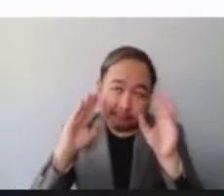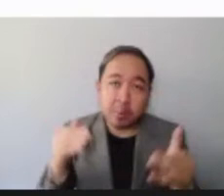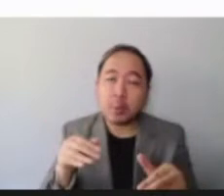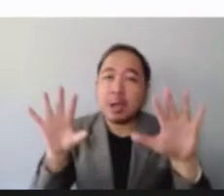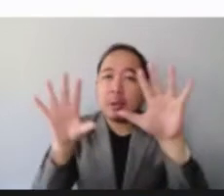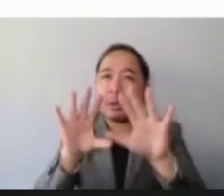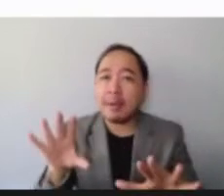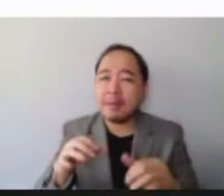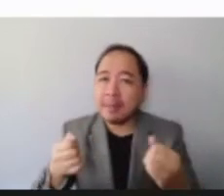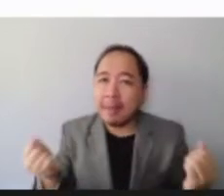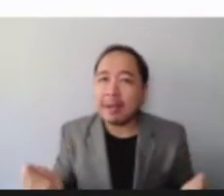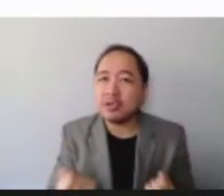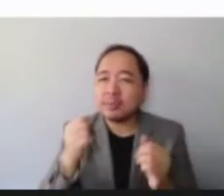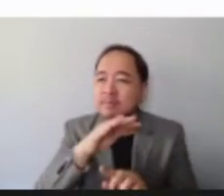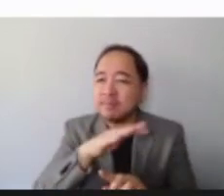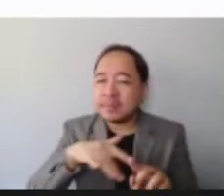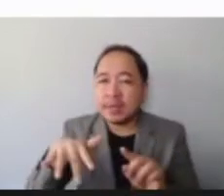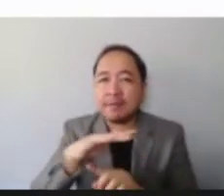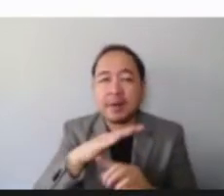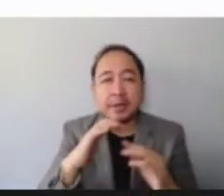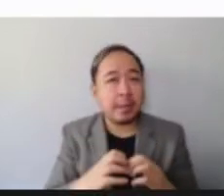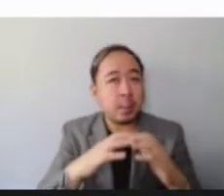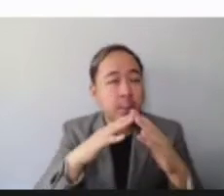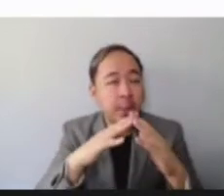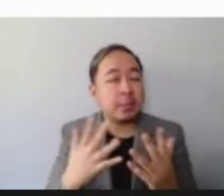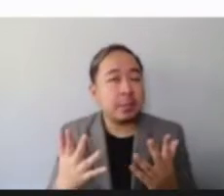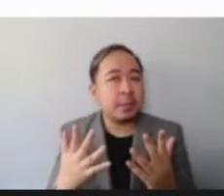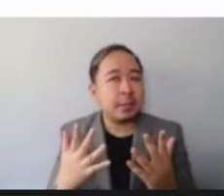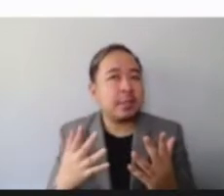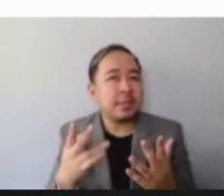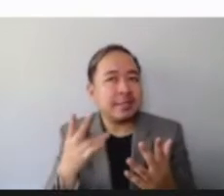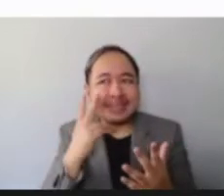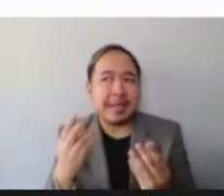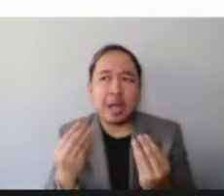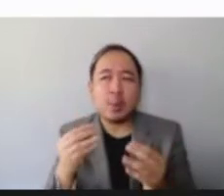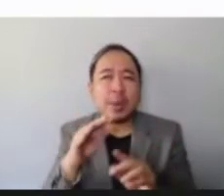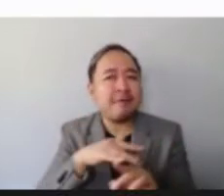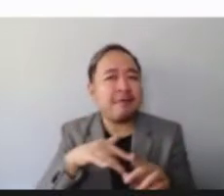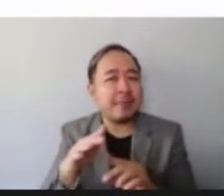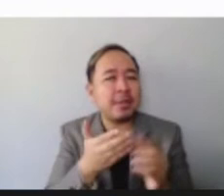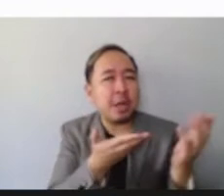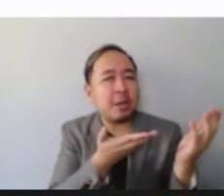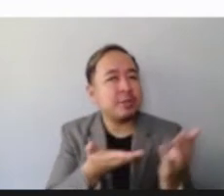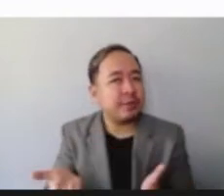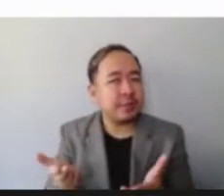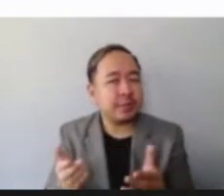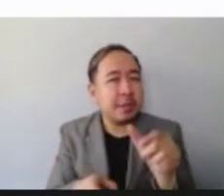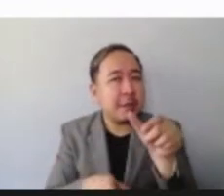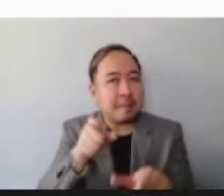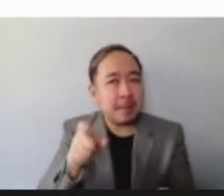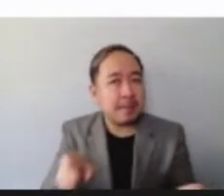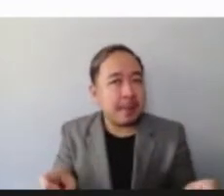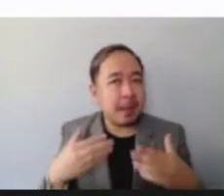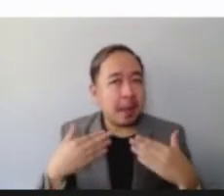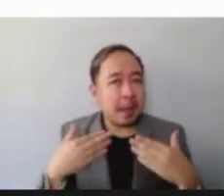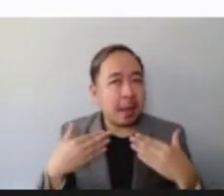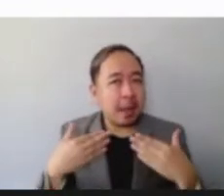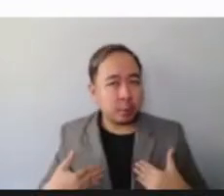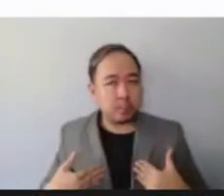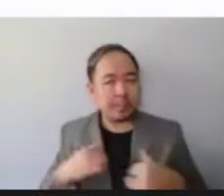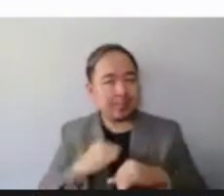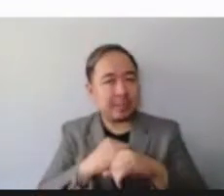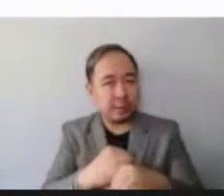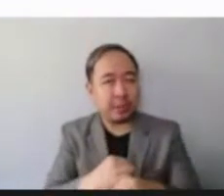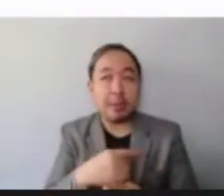growth Environmental Quality and securing ecosystem services people human security and environment as well as sustainable Urban